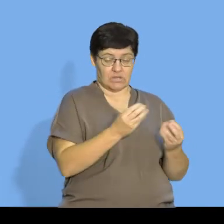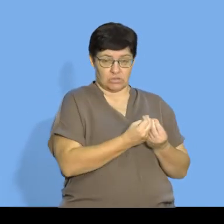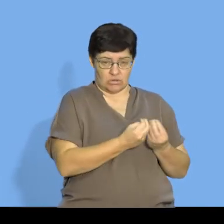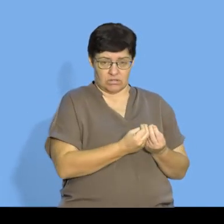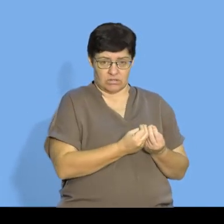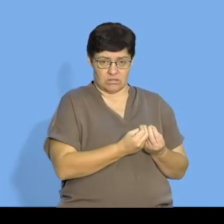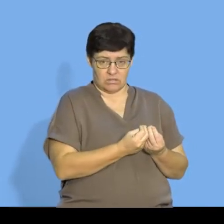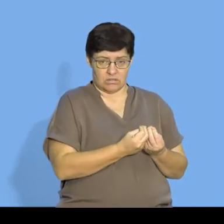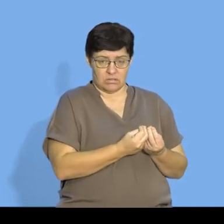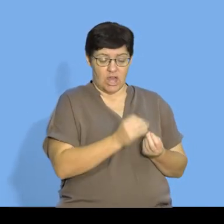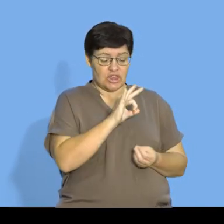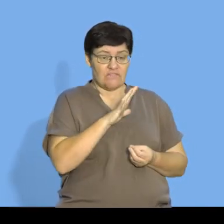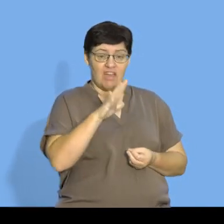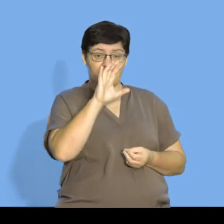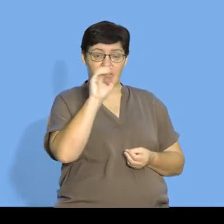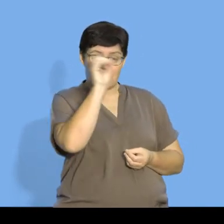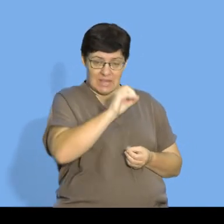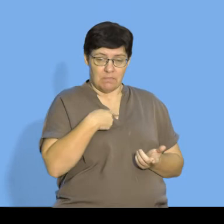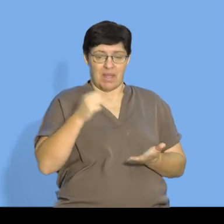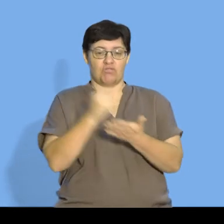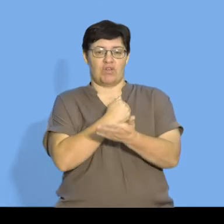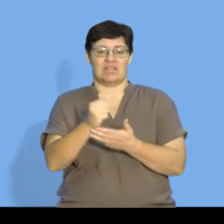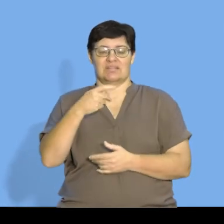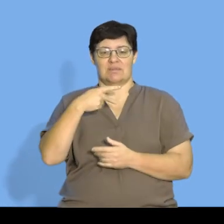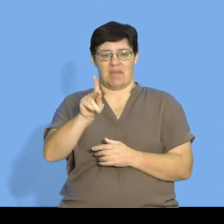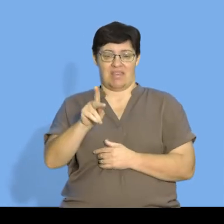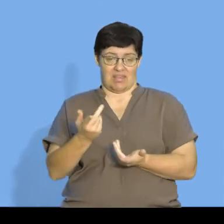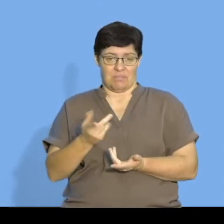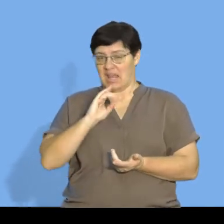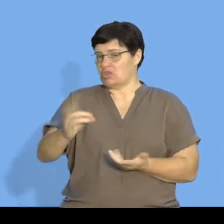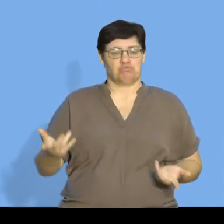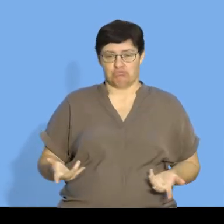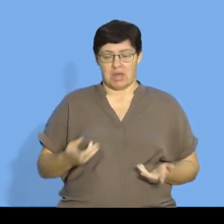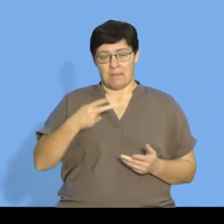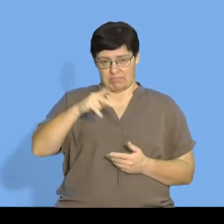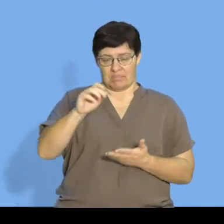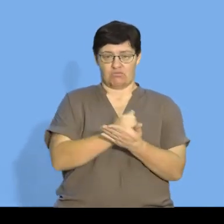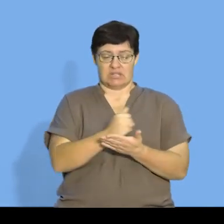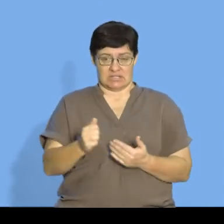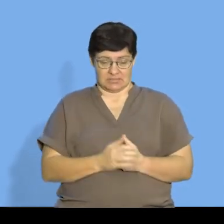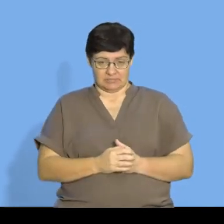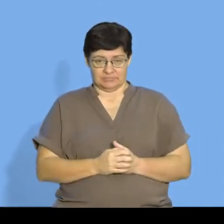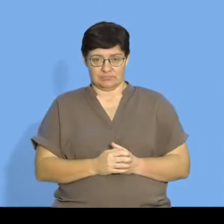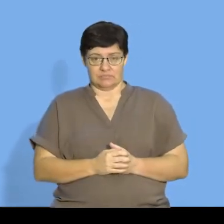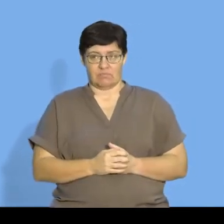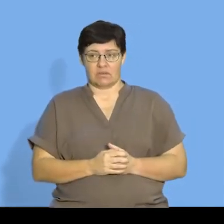of your stock is purchased on credit, then this is what we're now going to do. Watch.